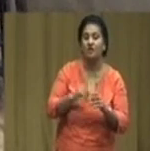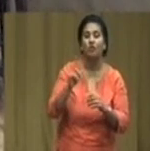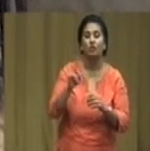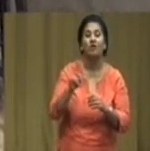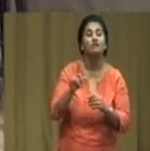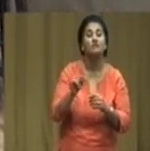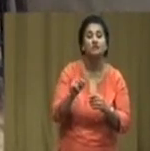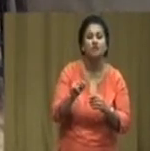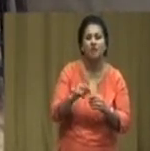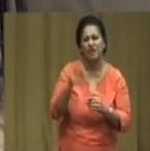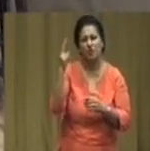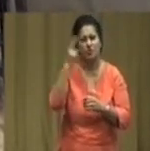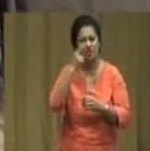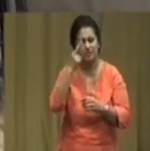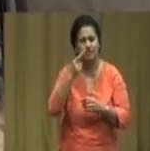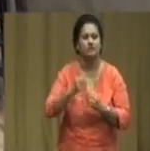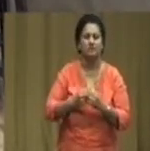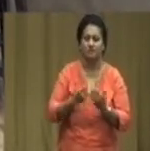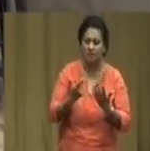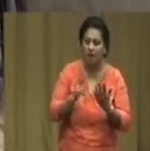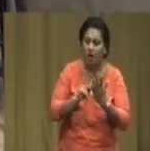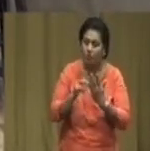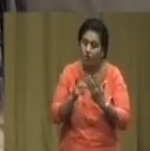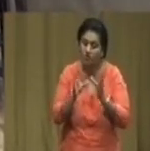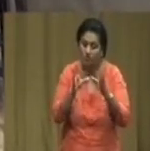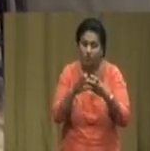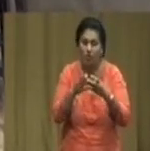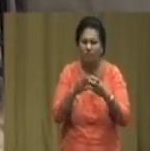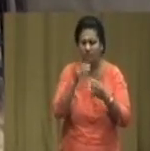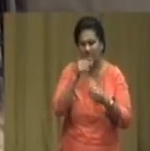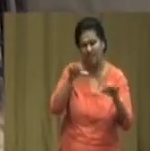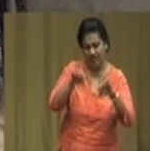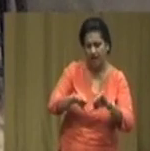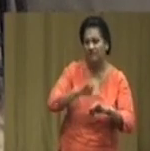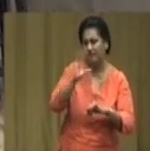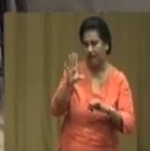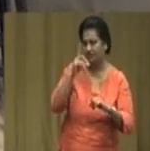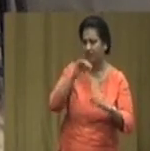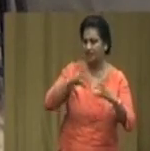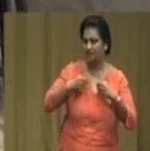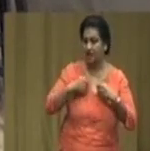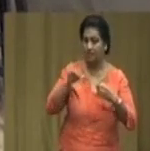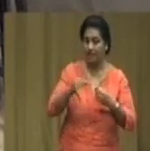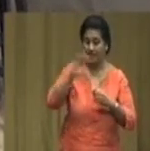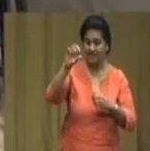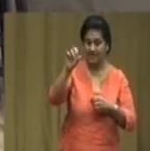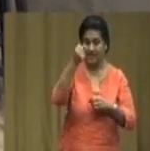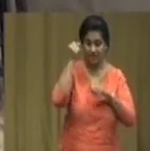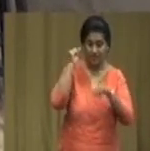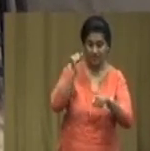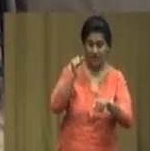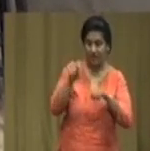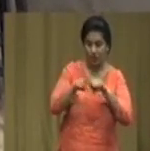risk a little. Risk a little with projects that are small enough to fail. But the successes that we learn from, we